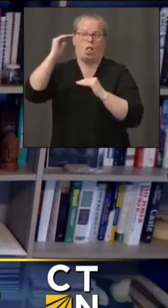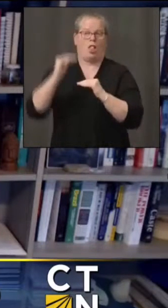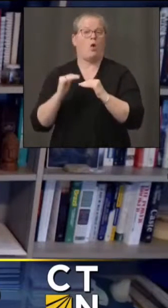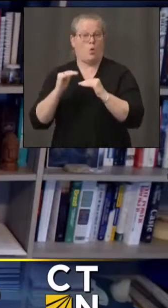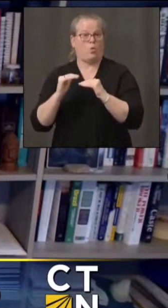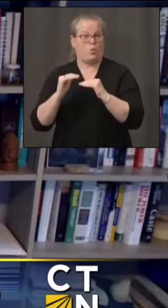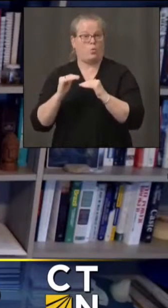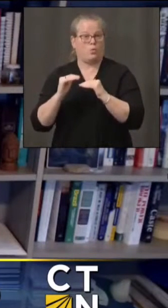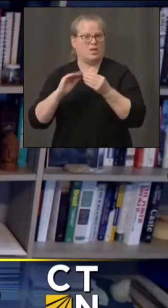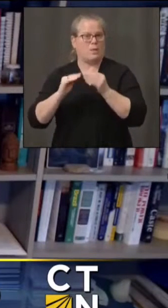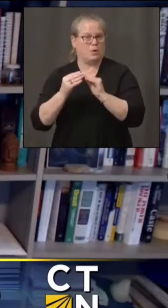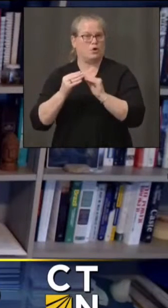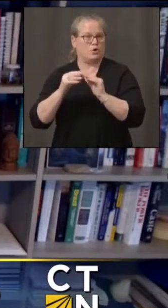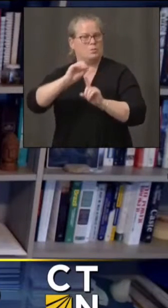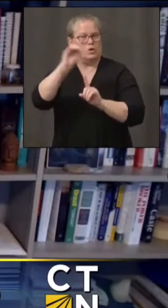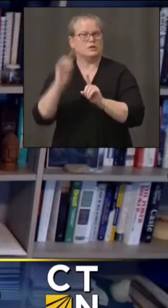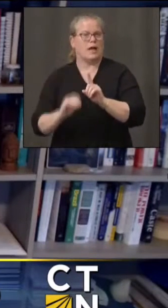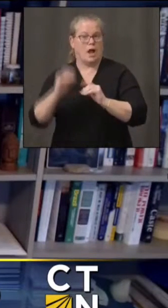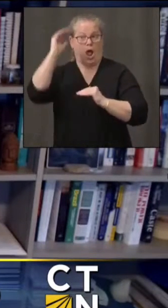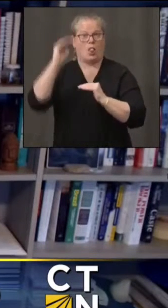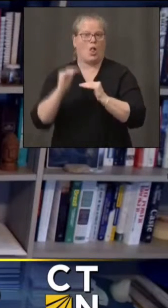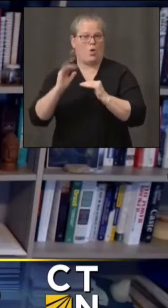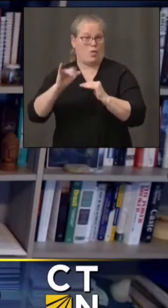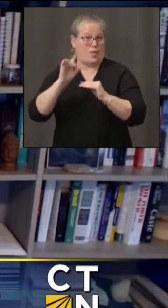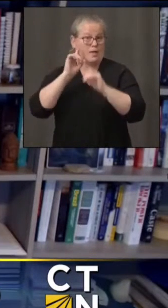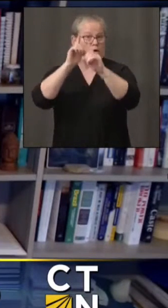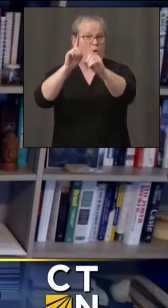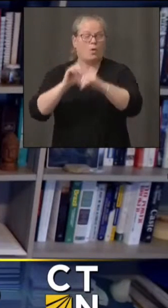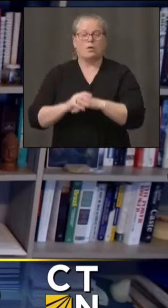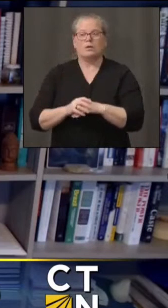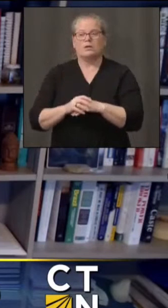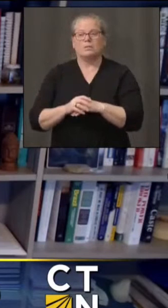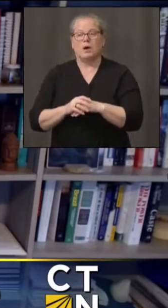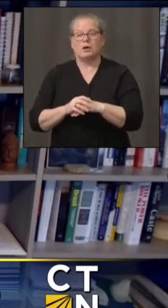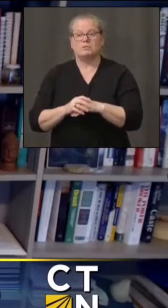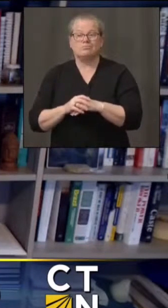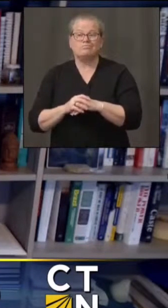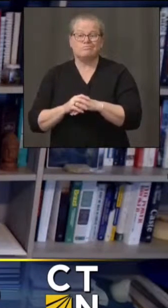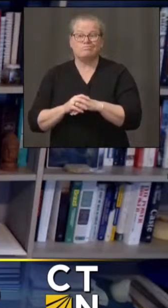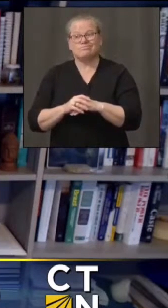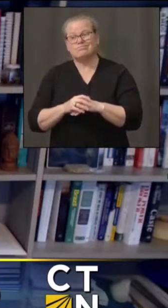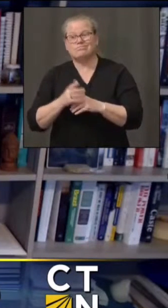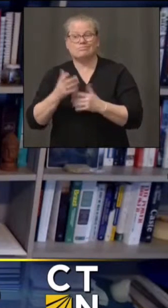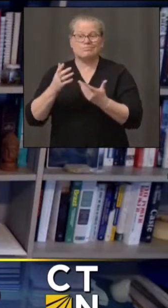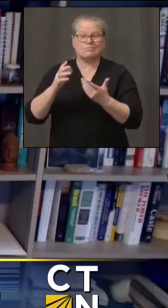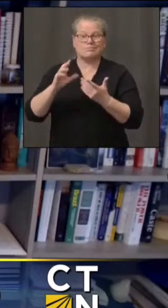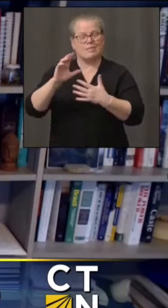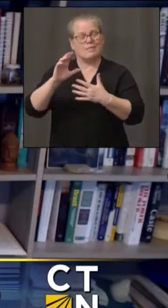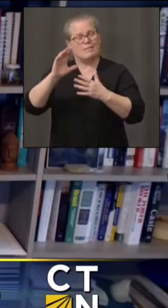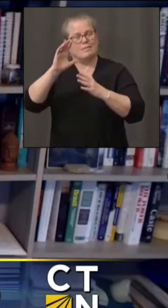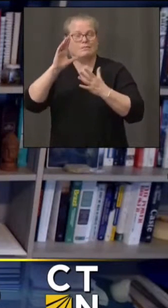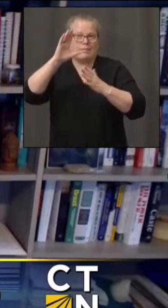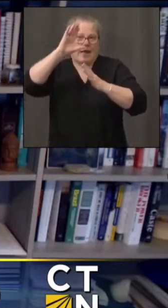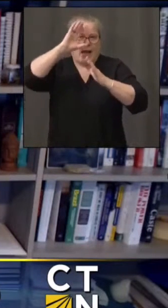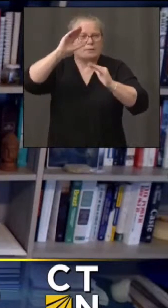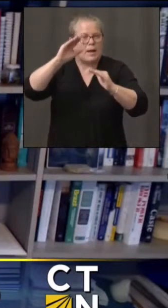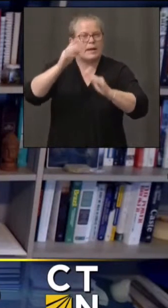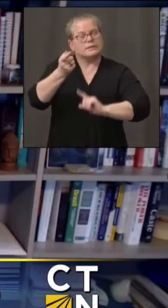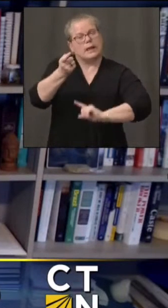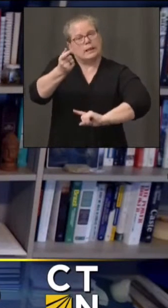But is this unexpected? And this isn't unexpected. We know that, as we are